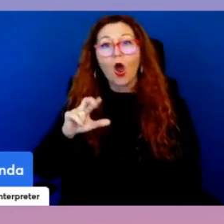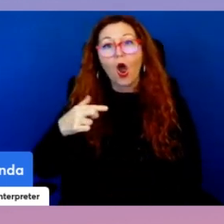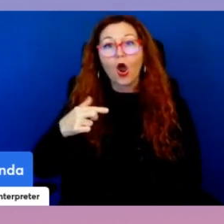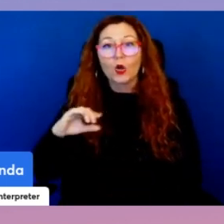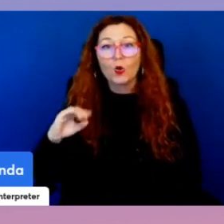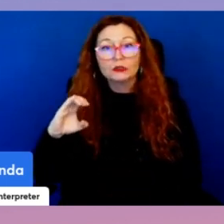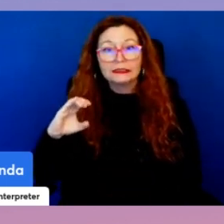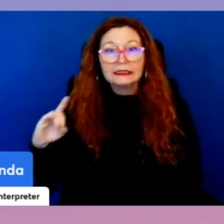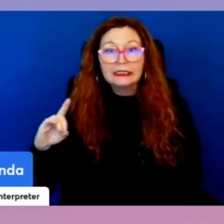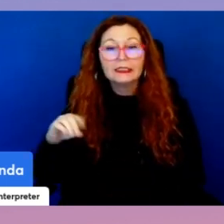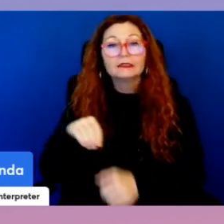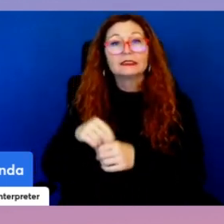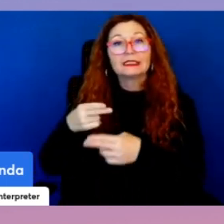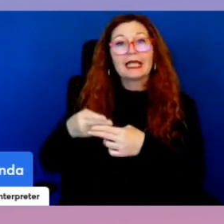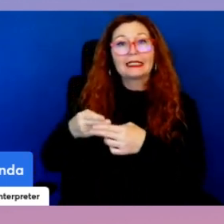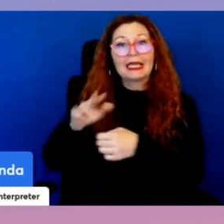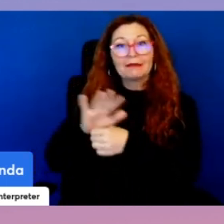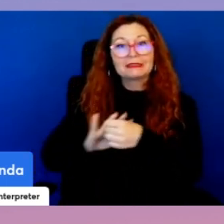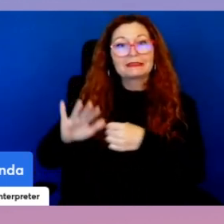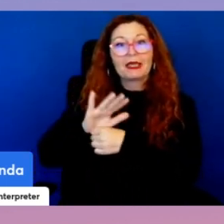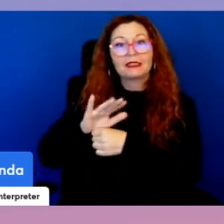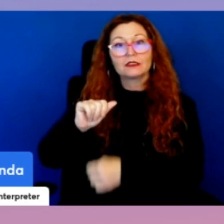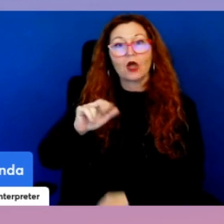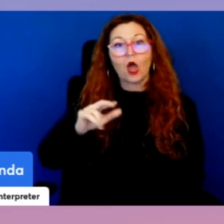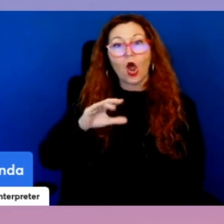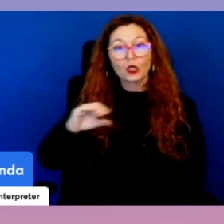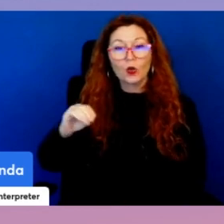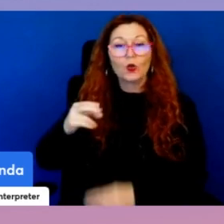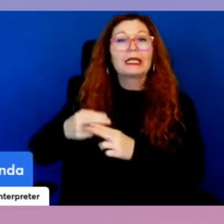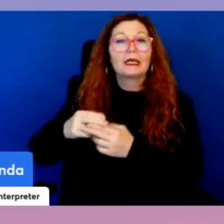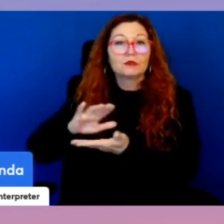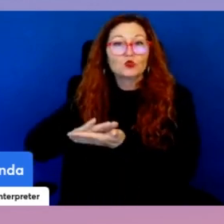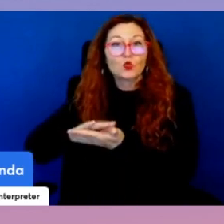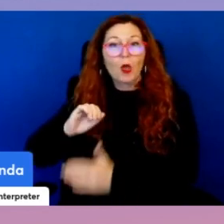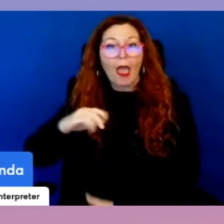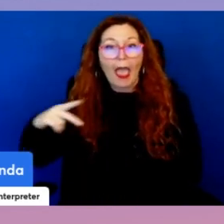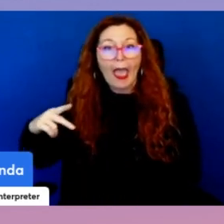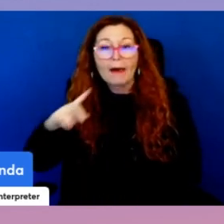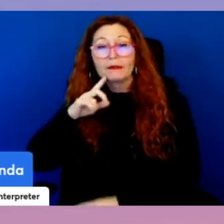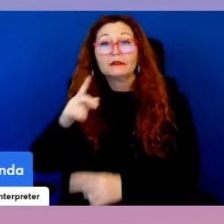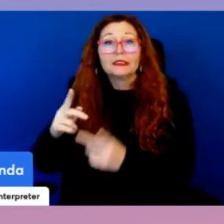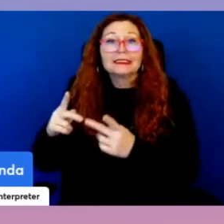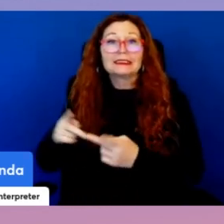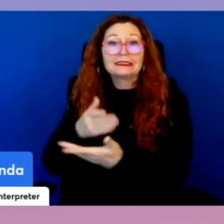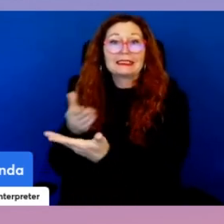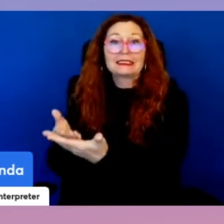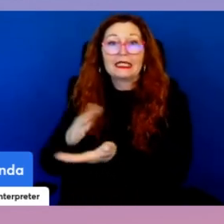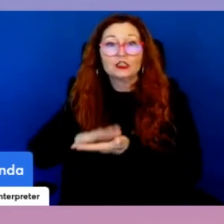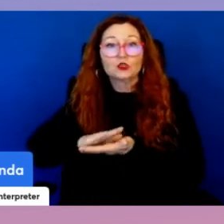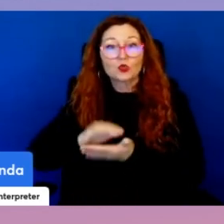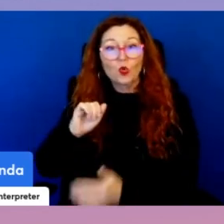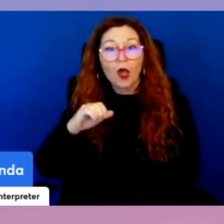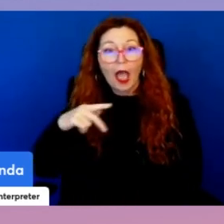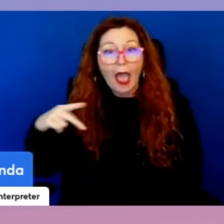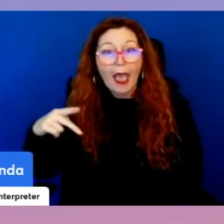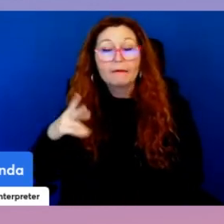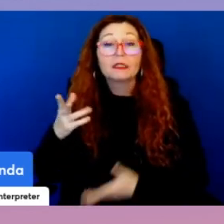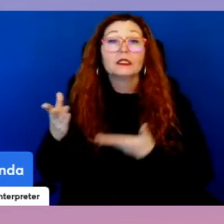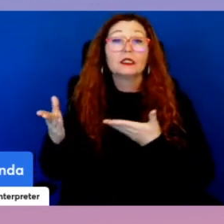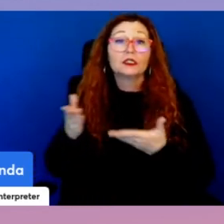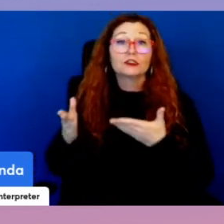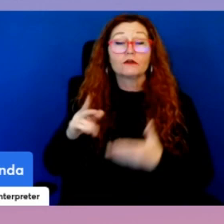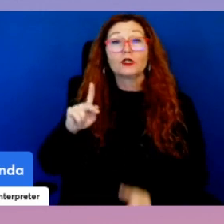in the namespace ArgoCD. The name is school app. The destination namespace is school app. The server is our